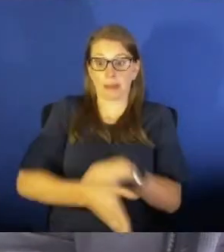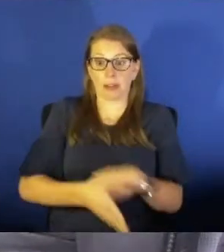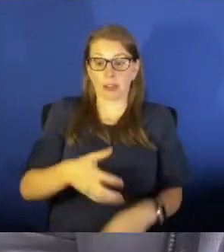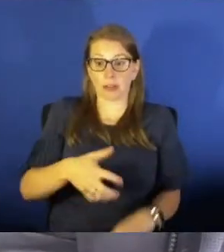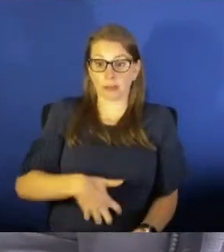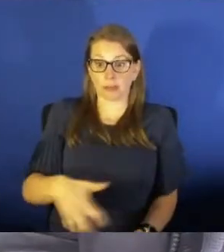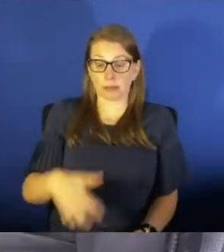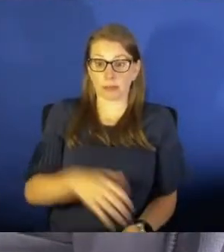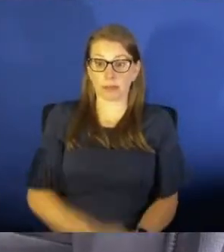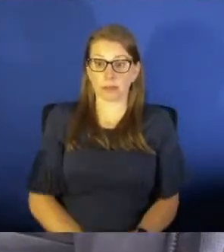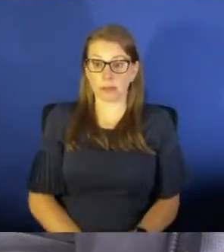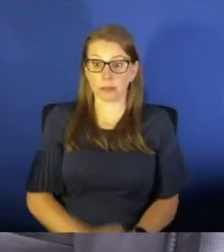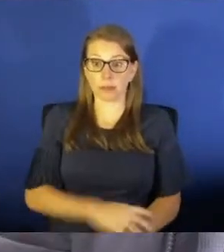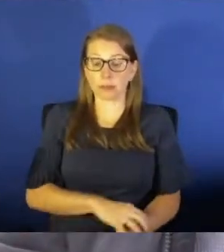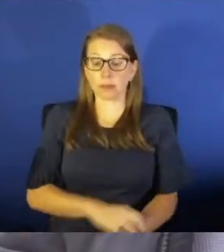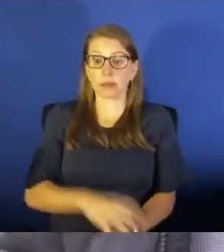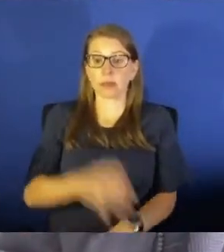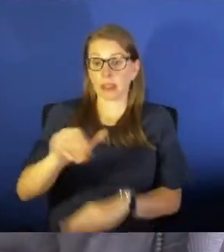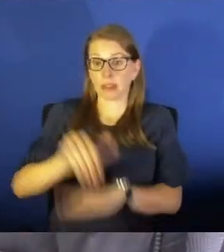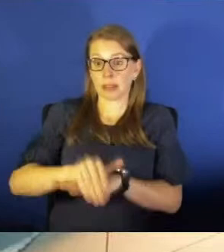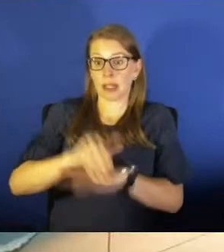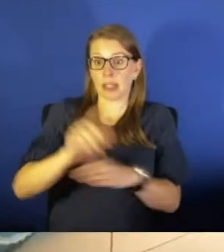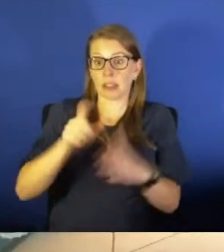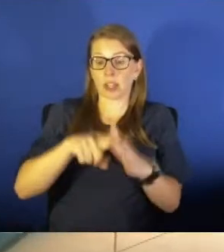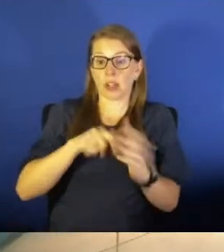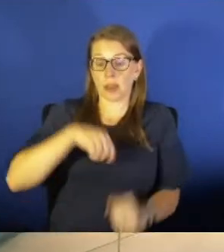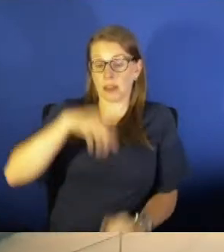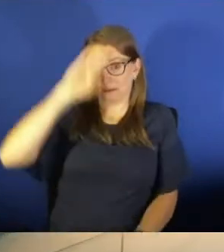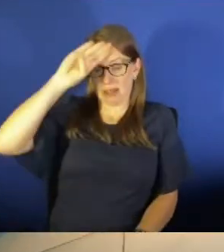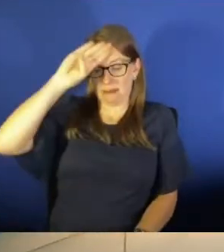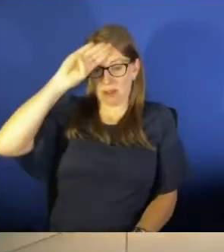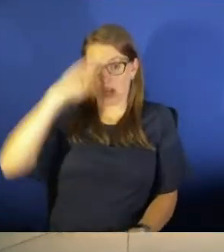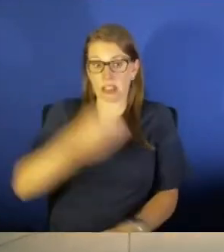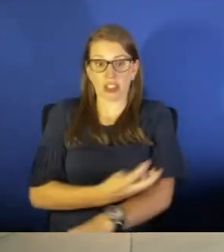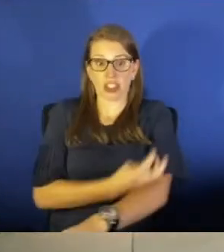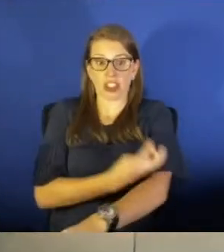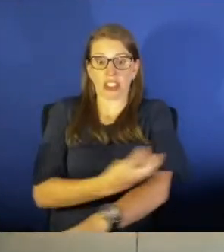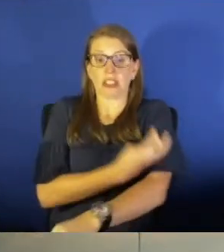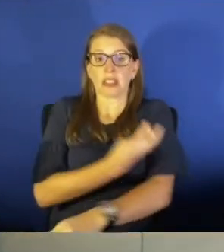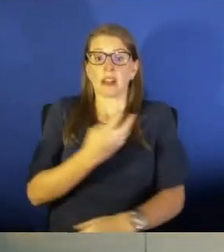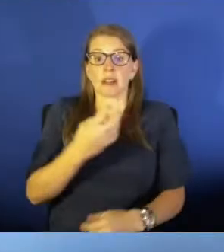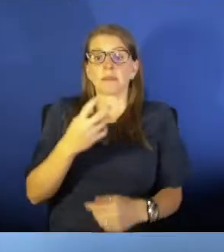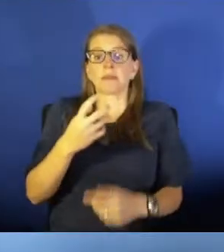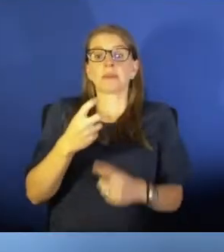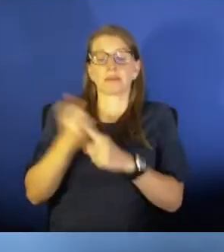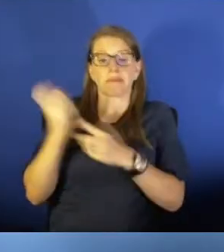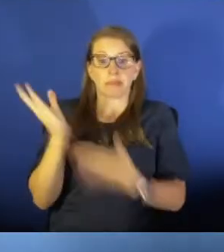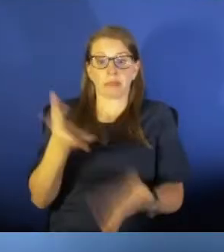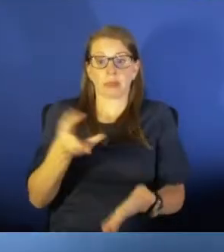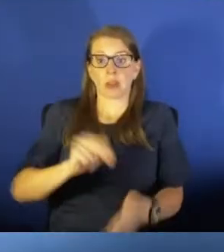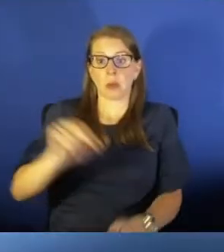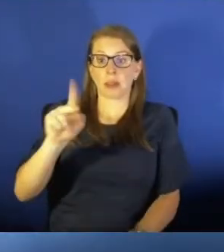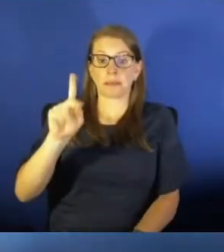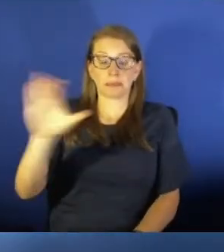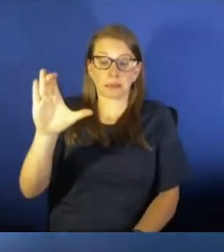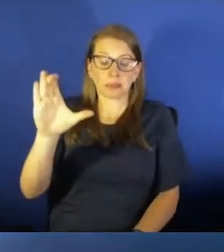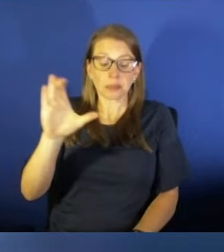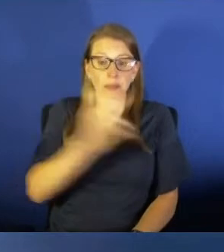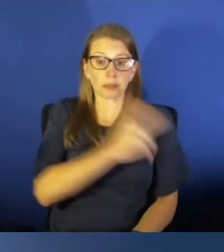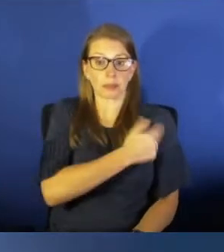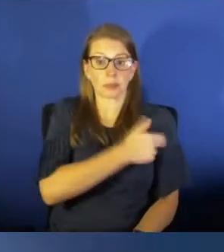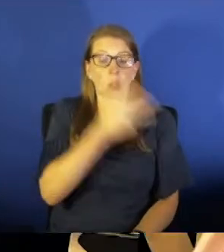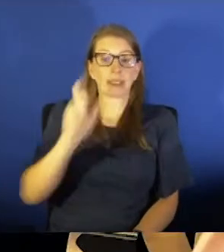I had like a fever and I was getting chills. Leticia was admitted to North Kansas City Hospital and told she'd need an